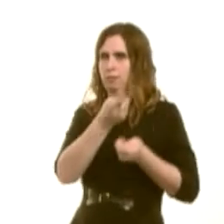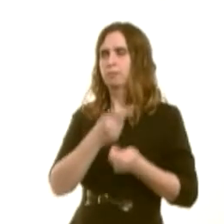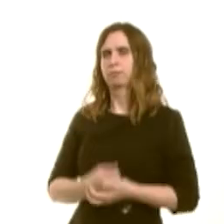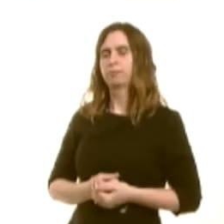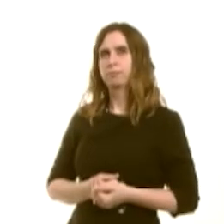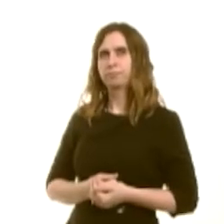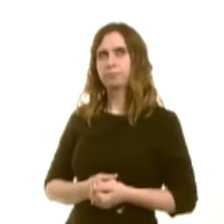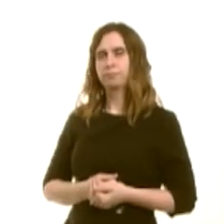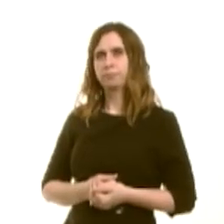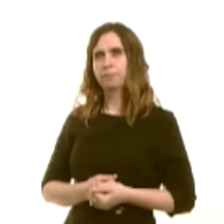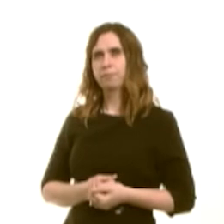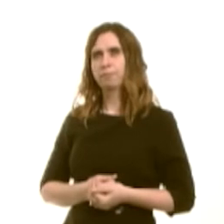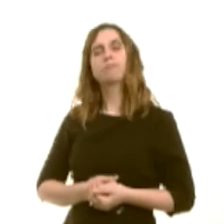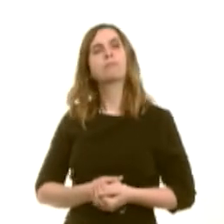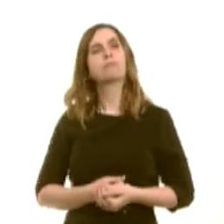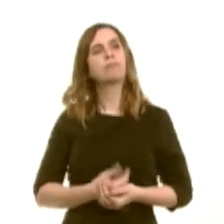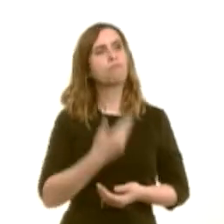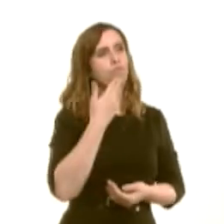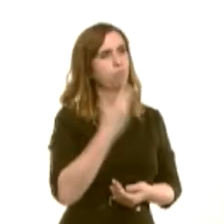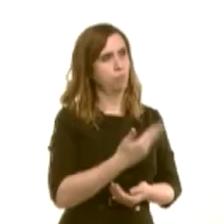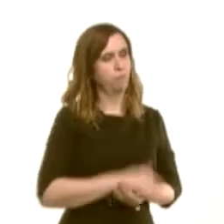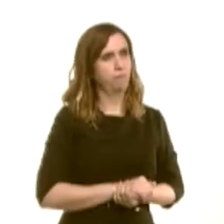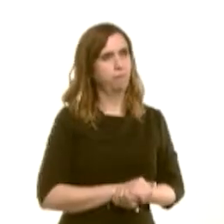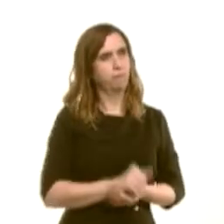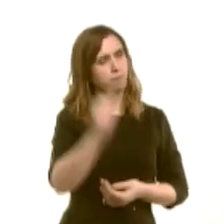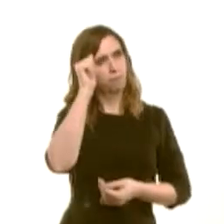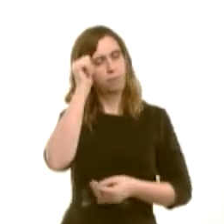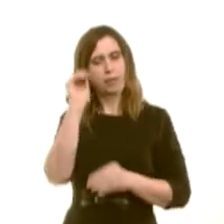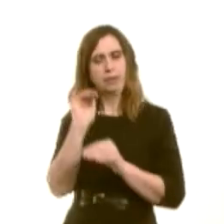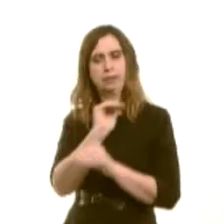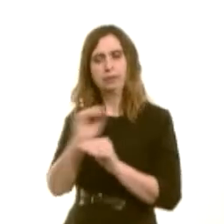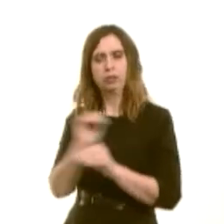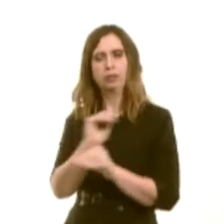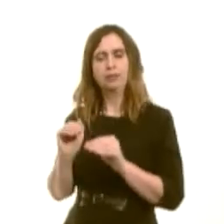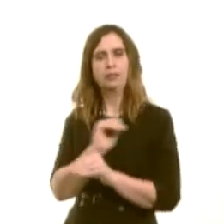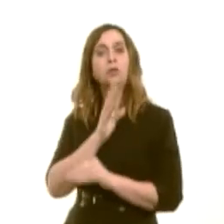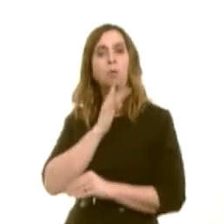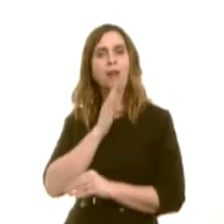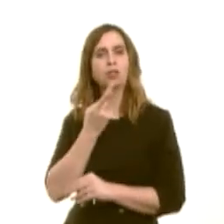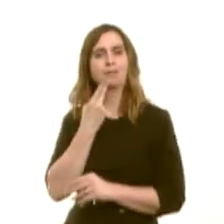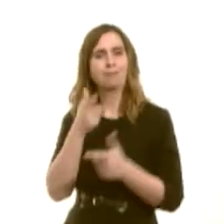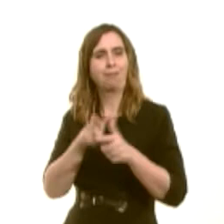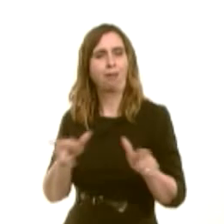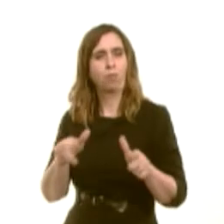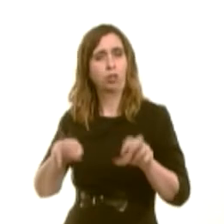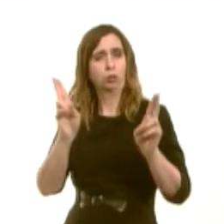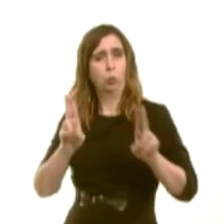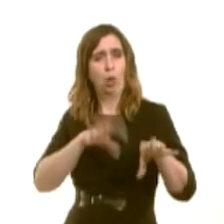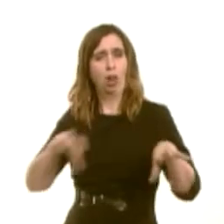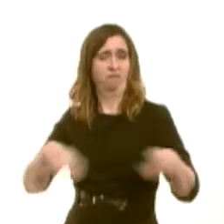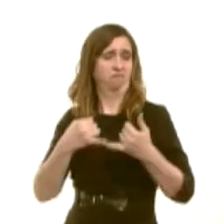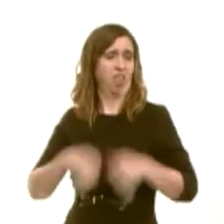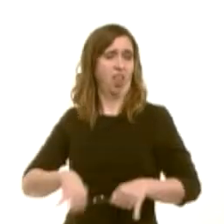Thank you very much. As we know, the teaching of second language in our schools has proved to be a failure and has been